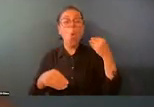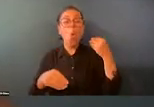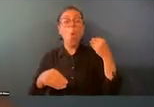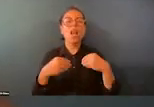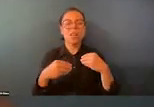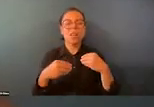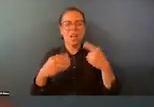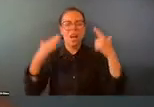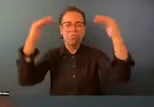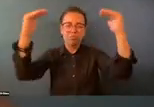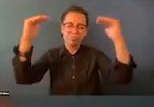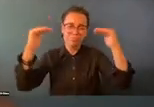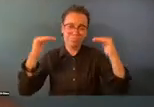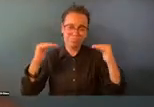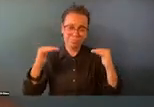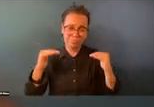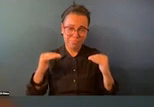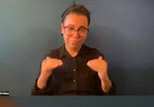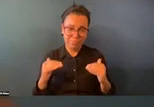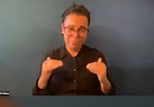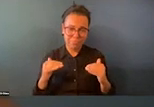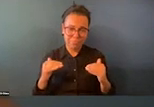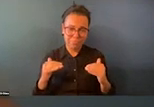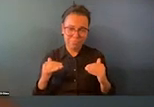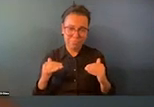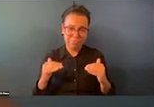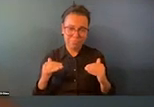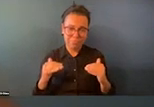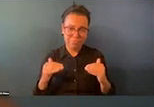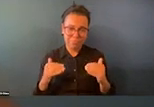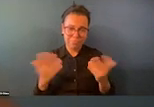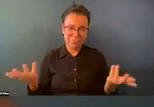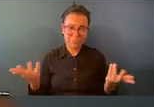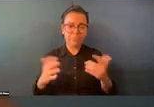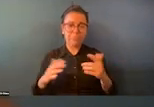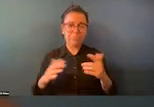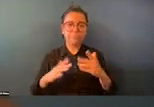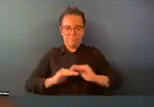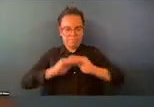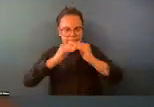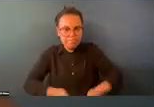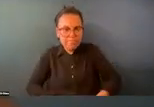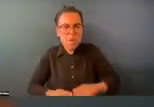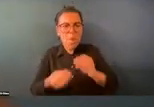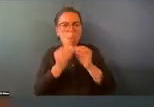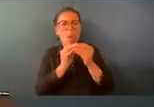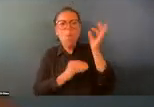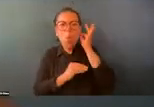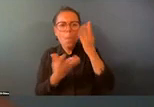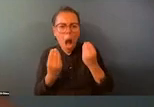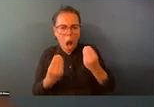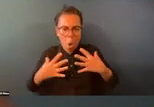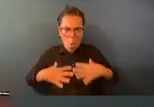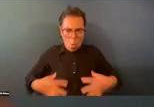lead to preterm birth, stillbirth, low birth weight, uterine contractions, dehydration, fetal heart rate, tachycardia,